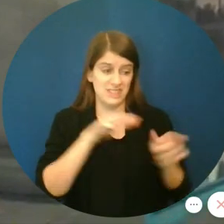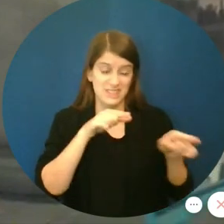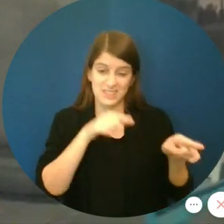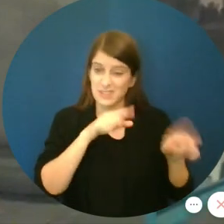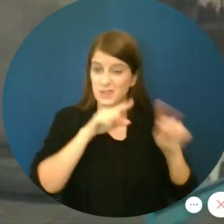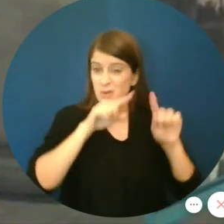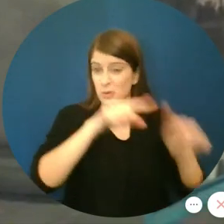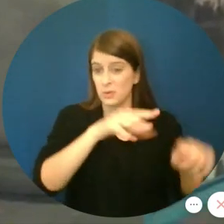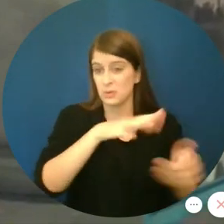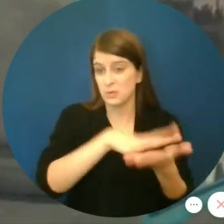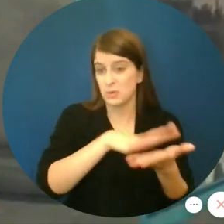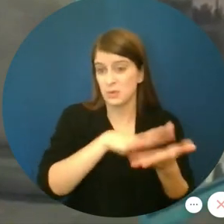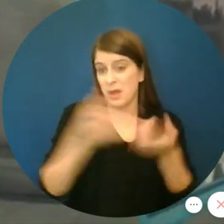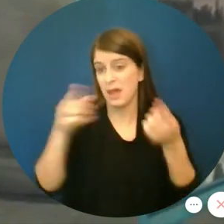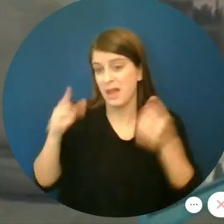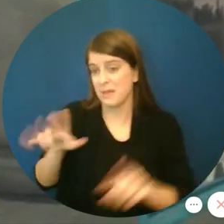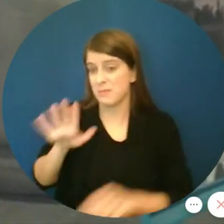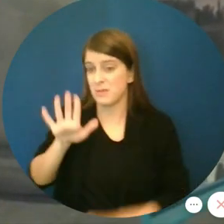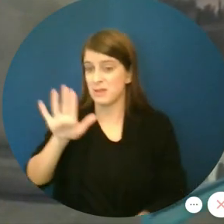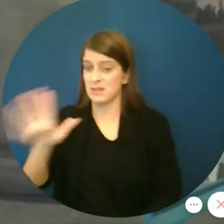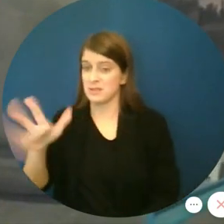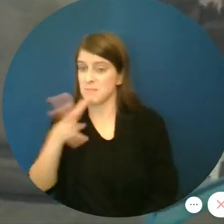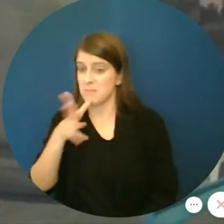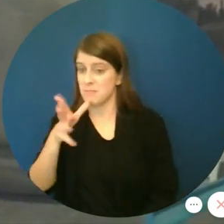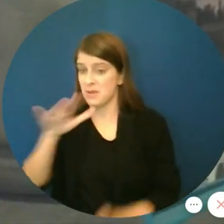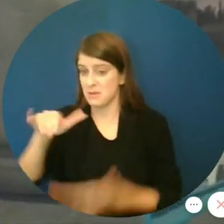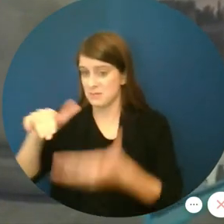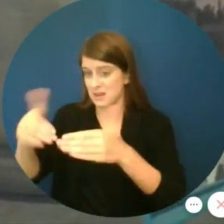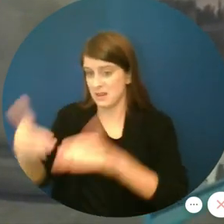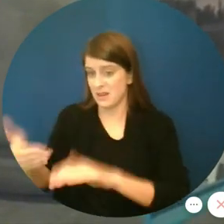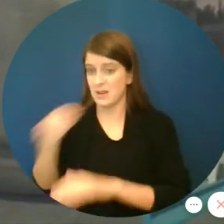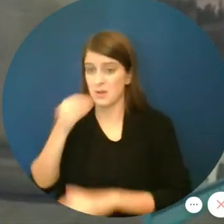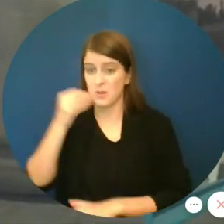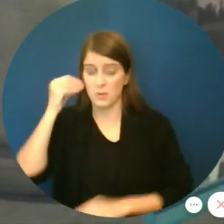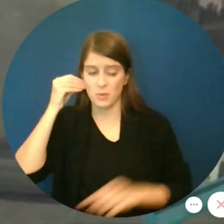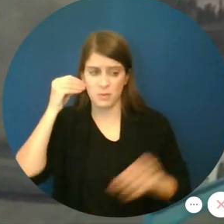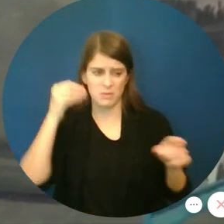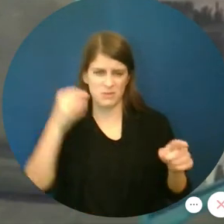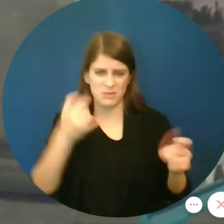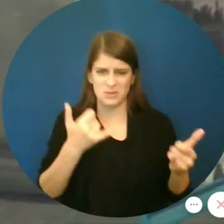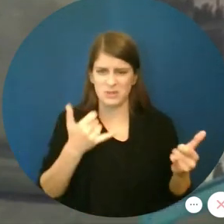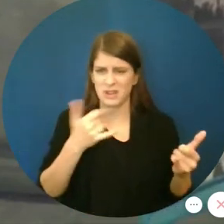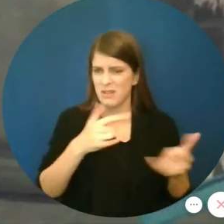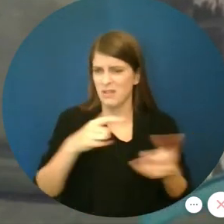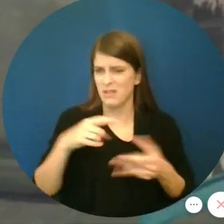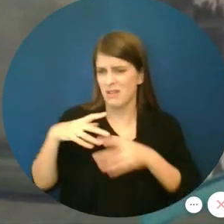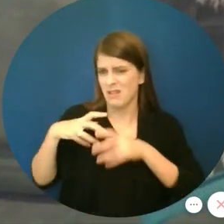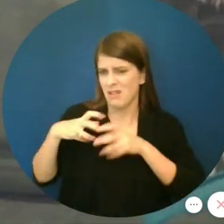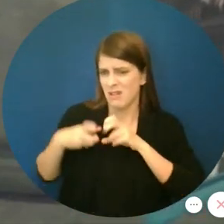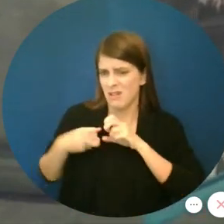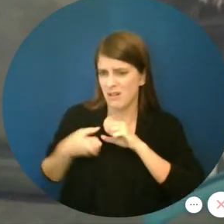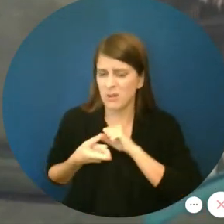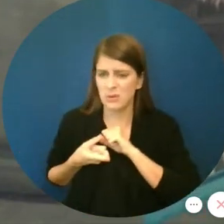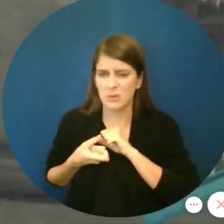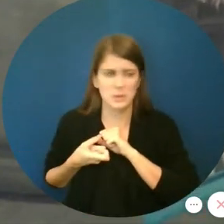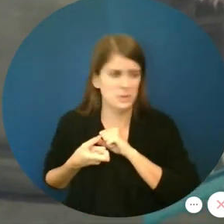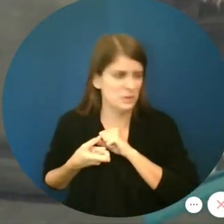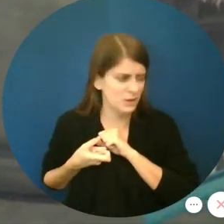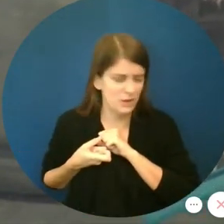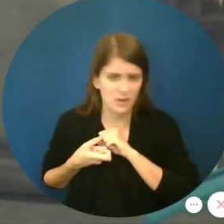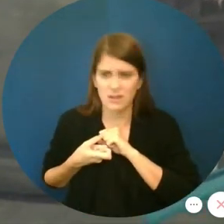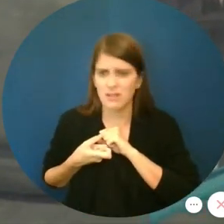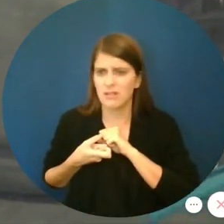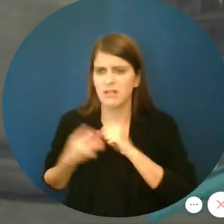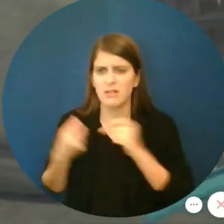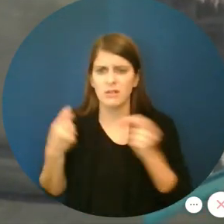died. Ernest was stunned. Full of grief and confusion, Ernest did the only thing he knew to